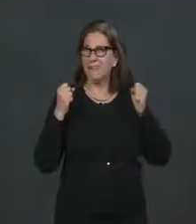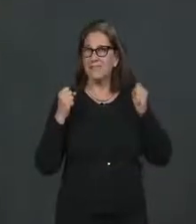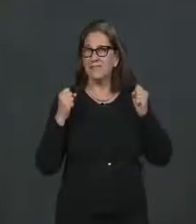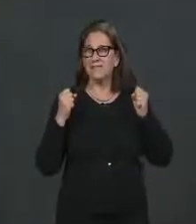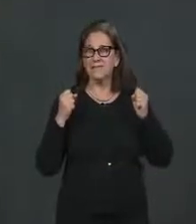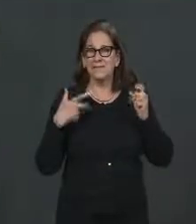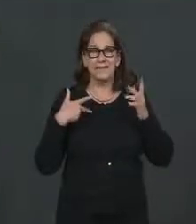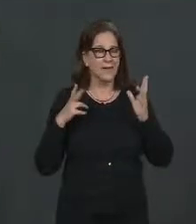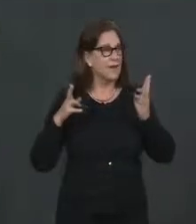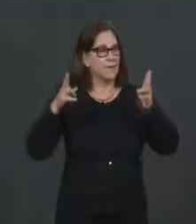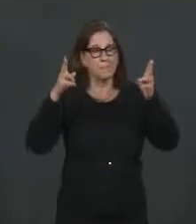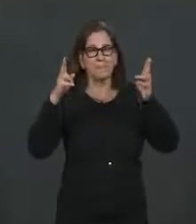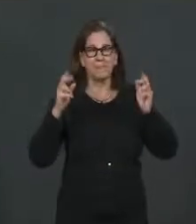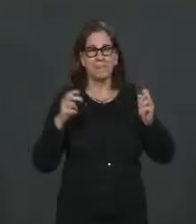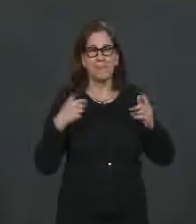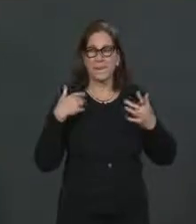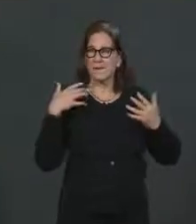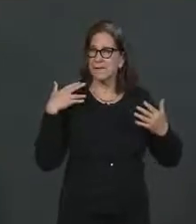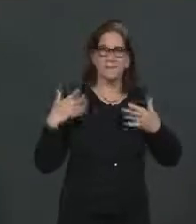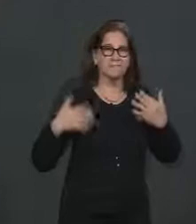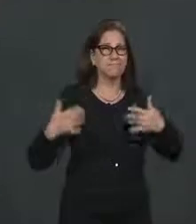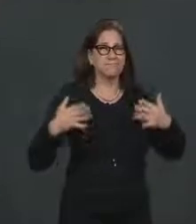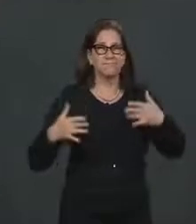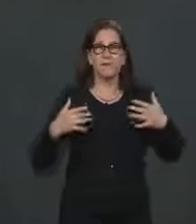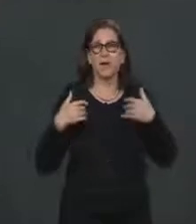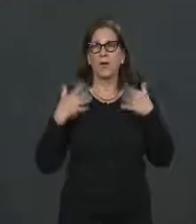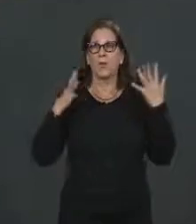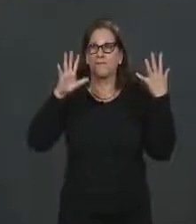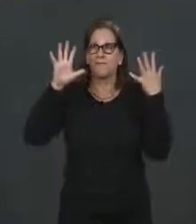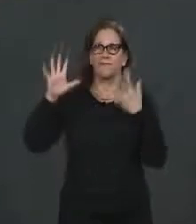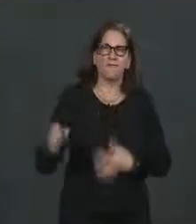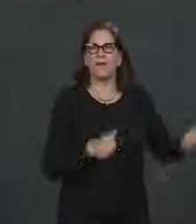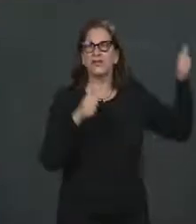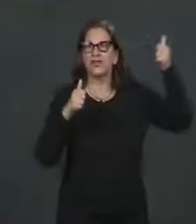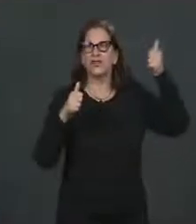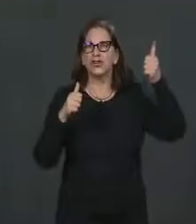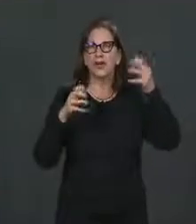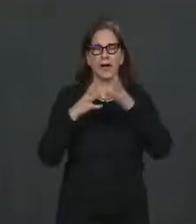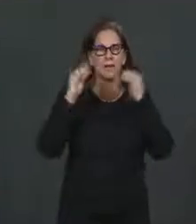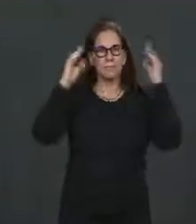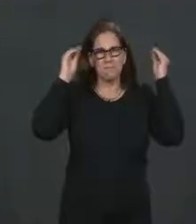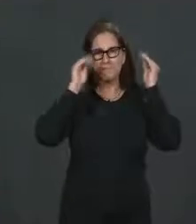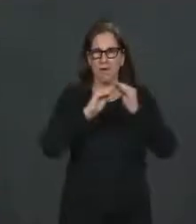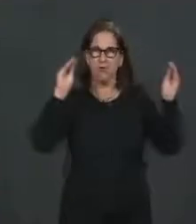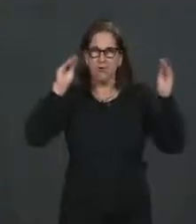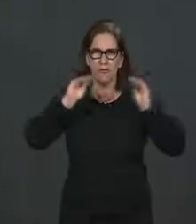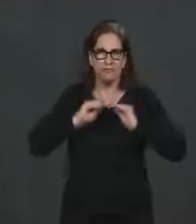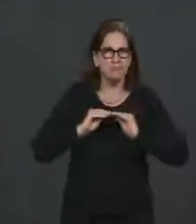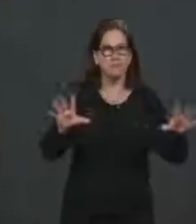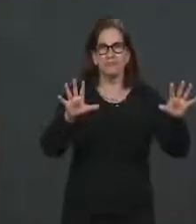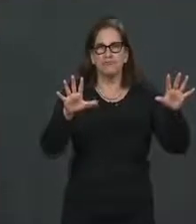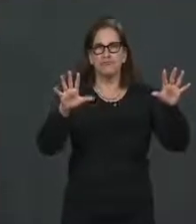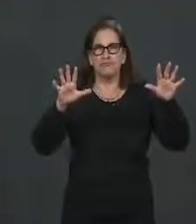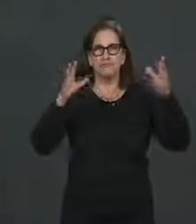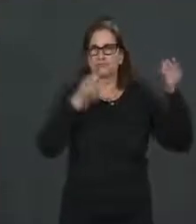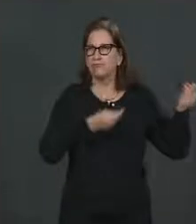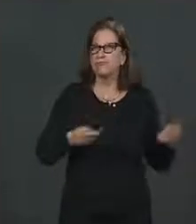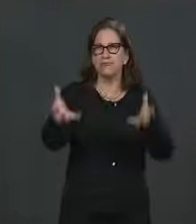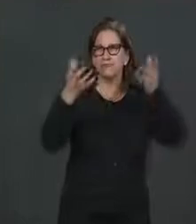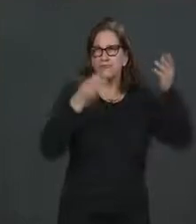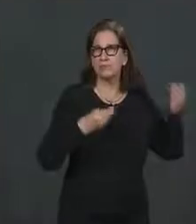faster. So to make it easier for Americans to get vaccinated as the supply grows and vaccination eligibility